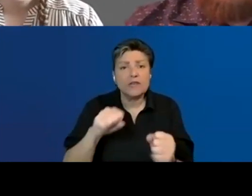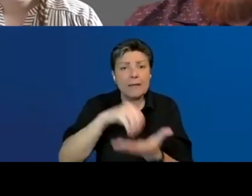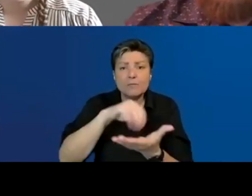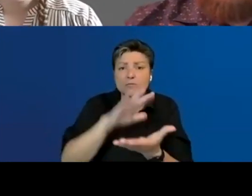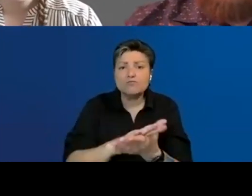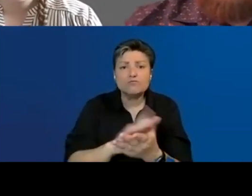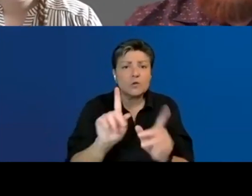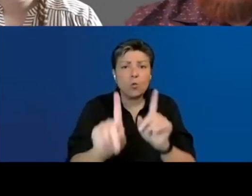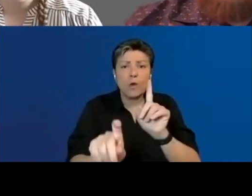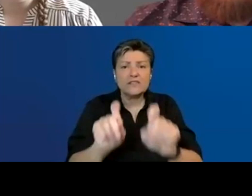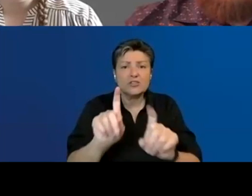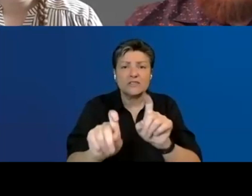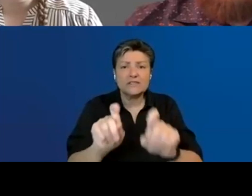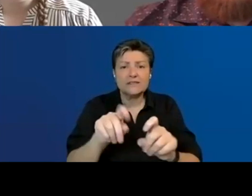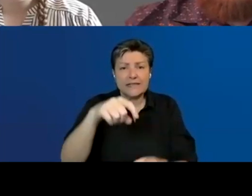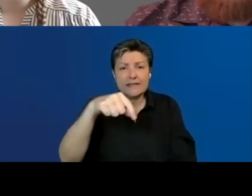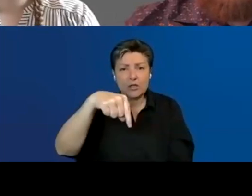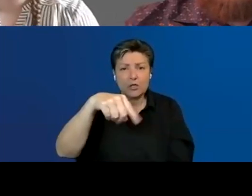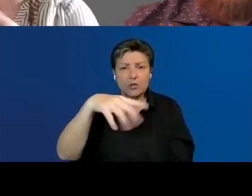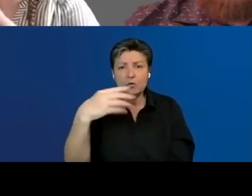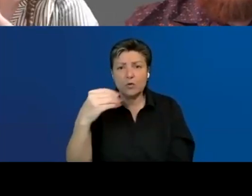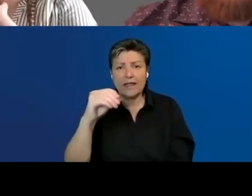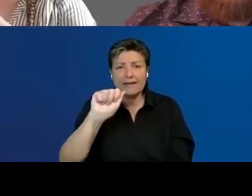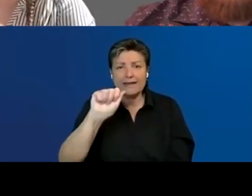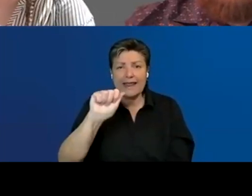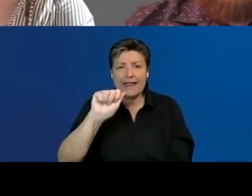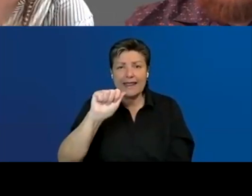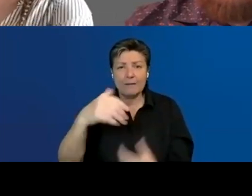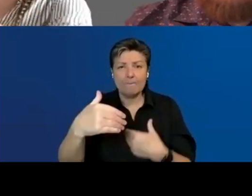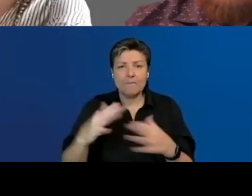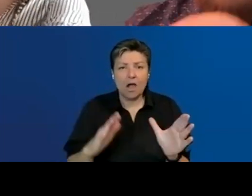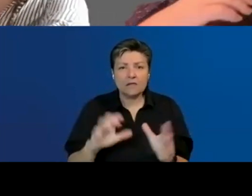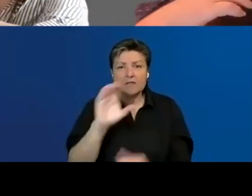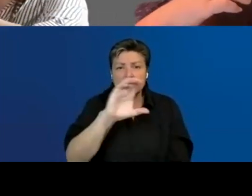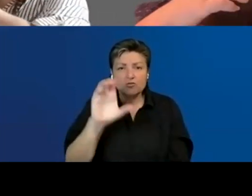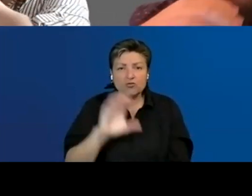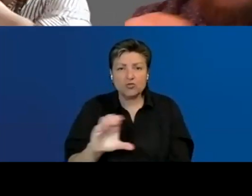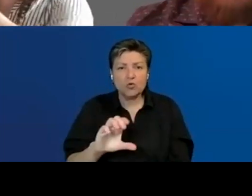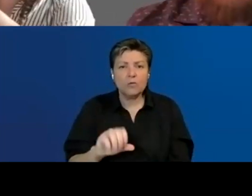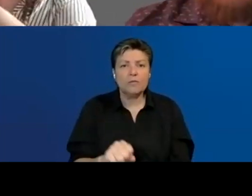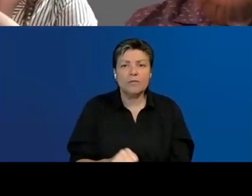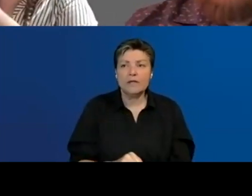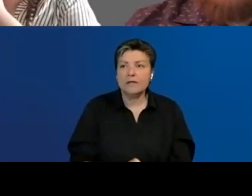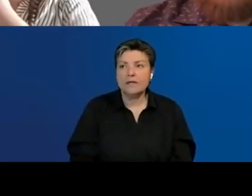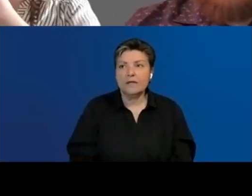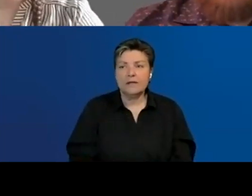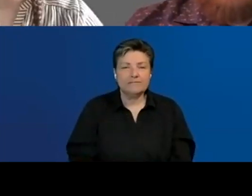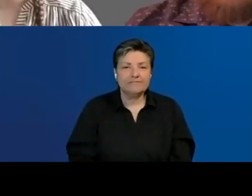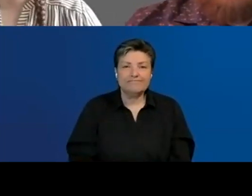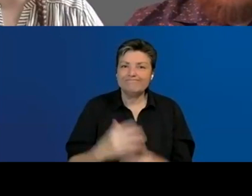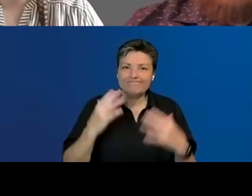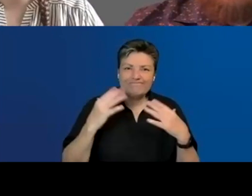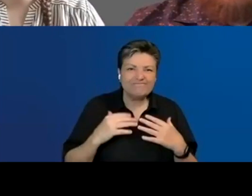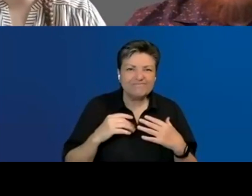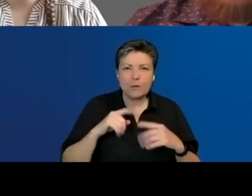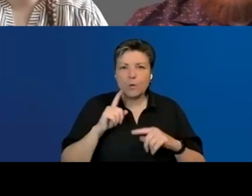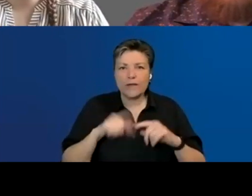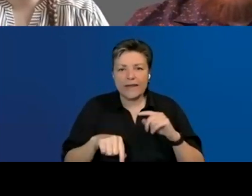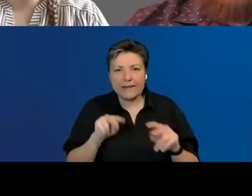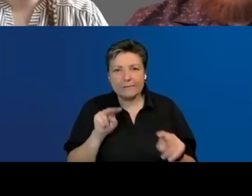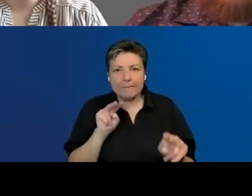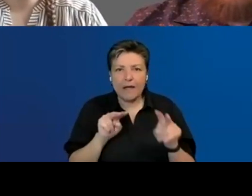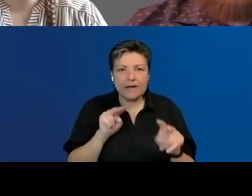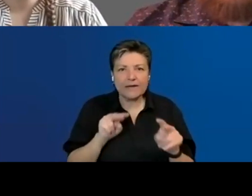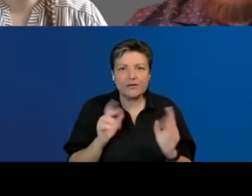of our panelists into the Q&A box on Zoom. We are unfortunately not able to monitor the chat on Facebook at